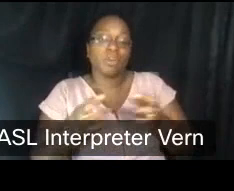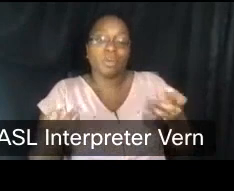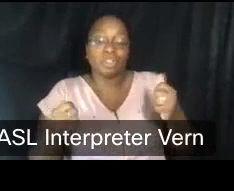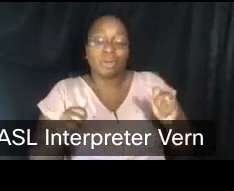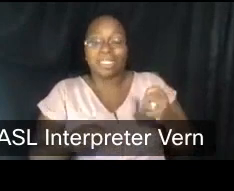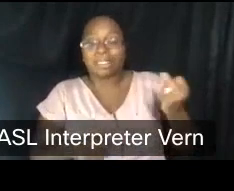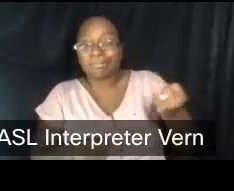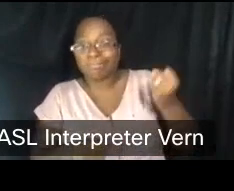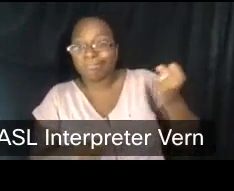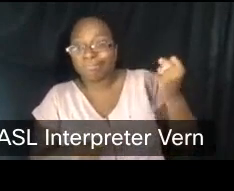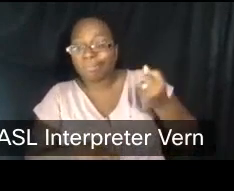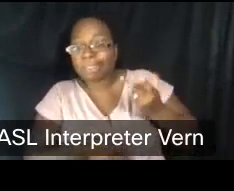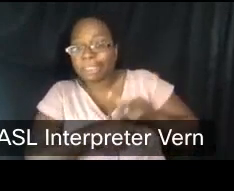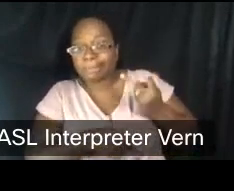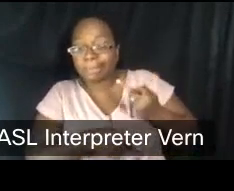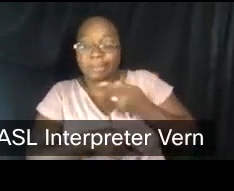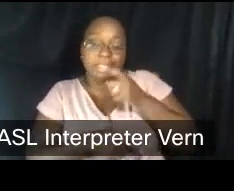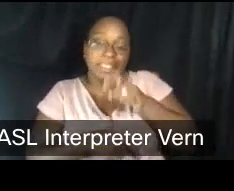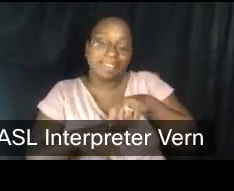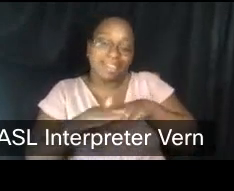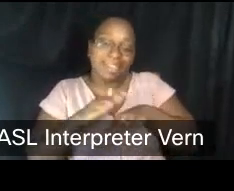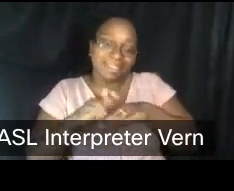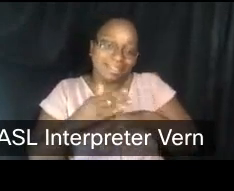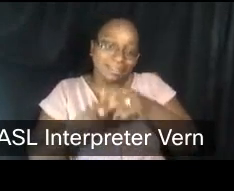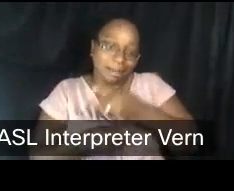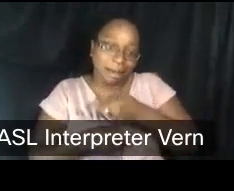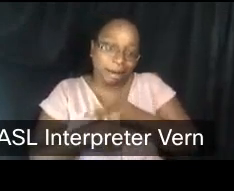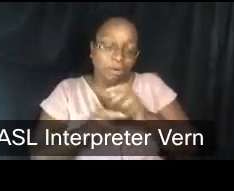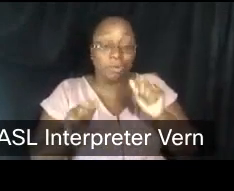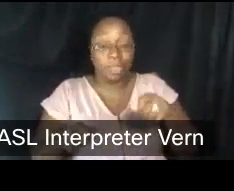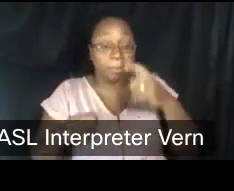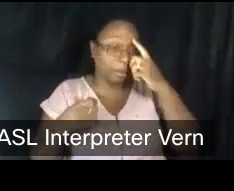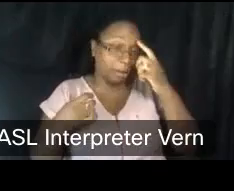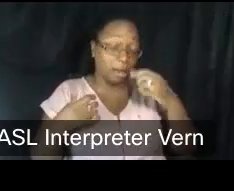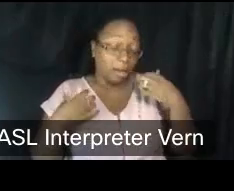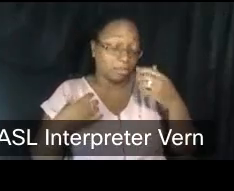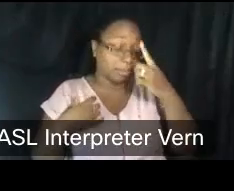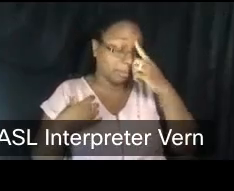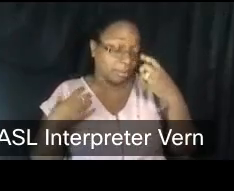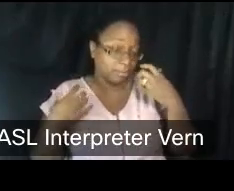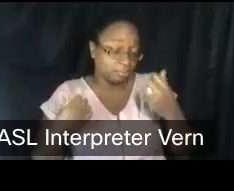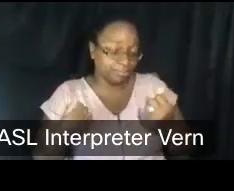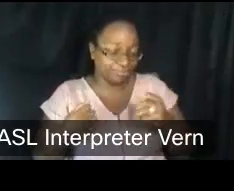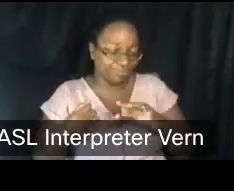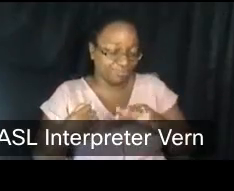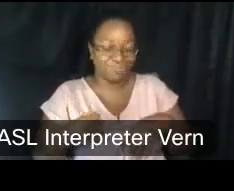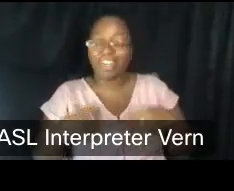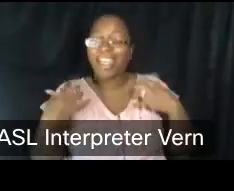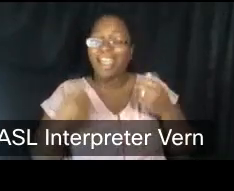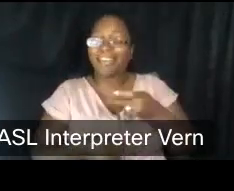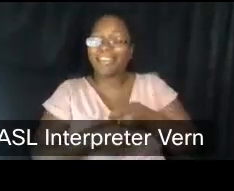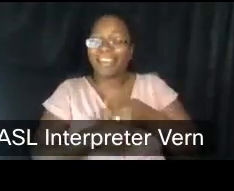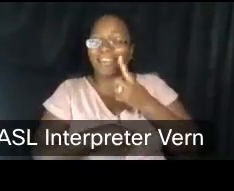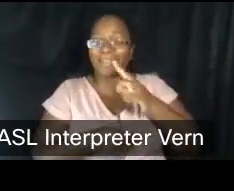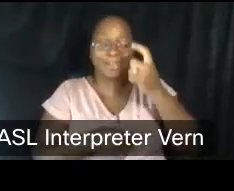to access care, whether this is to access health care for the brain injury or mental health